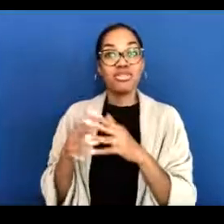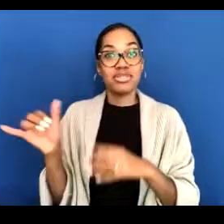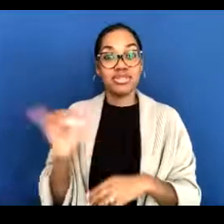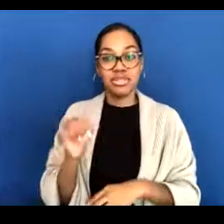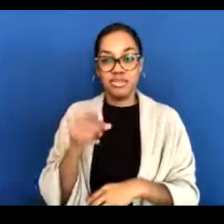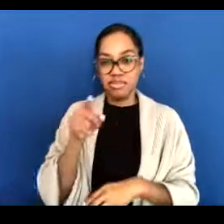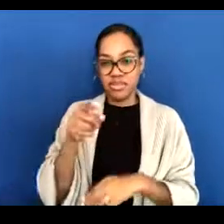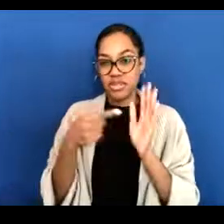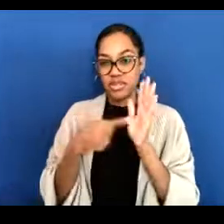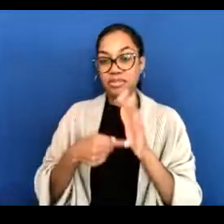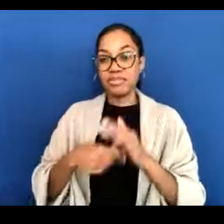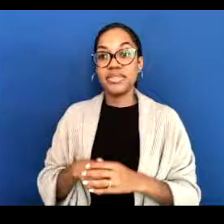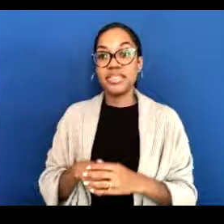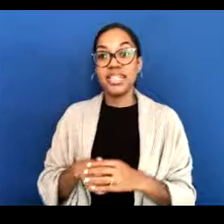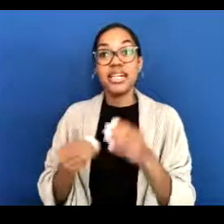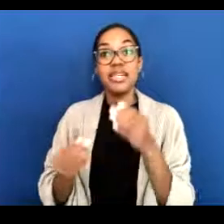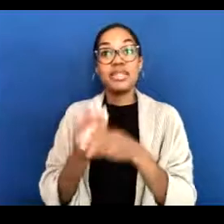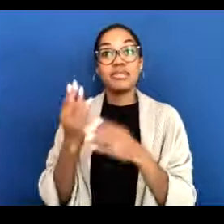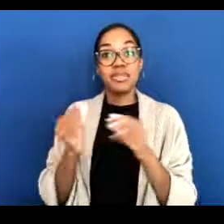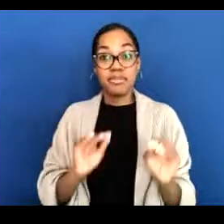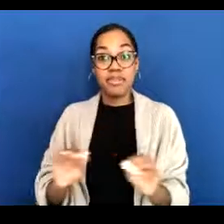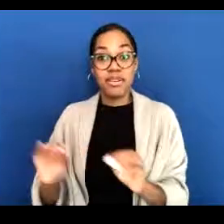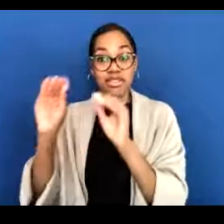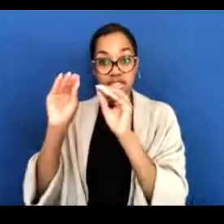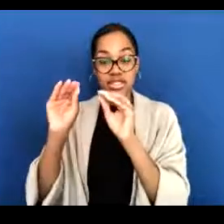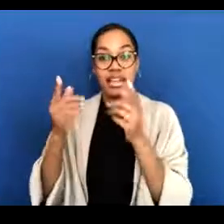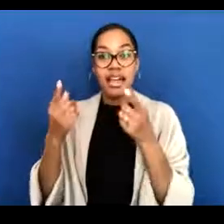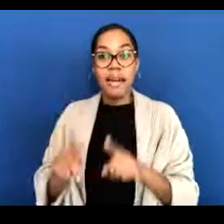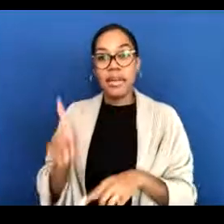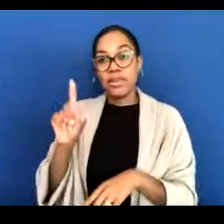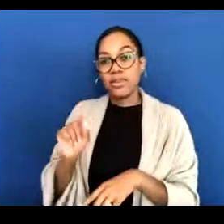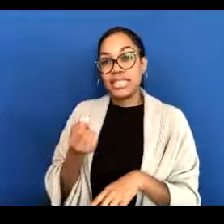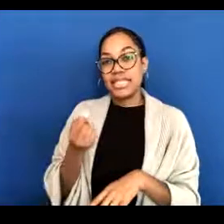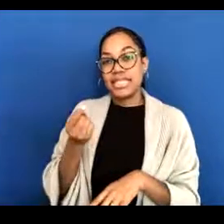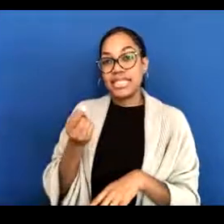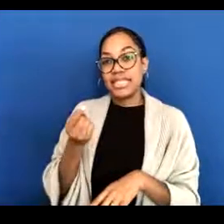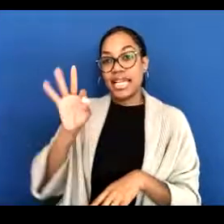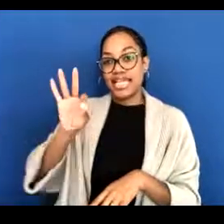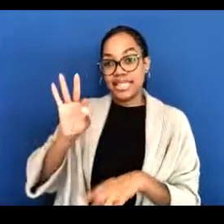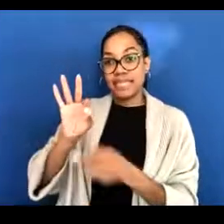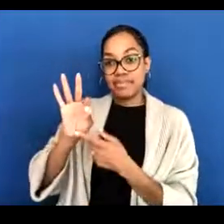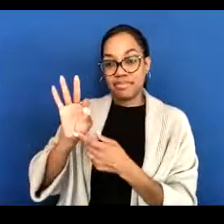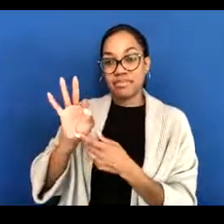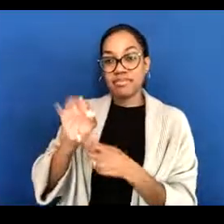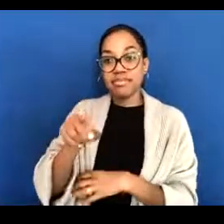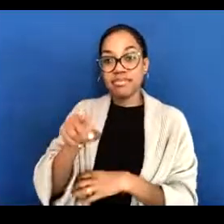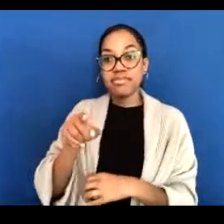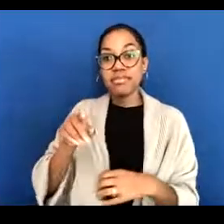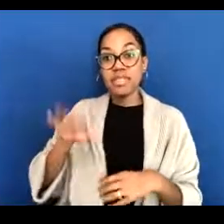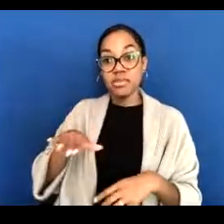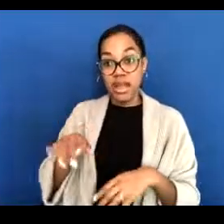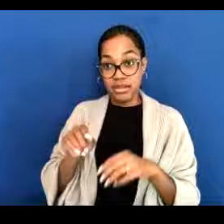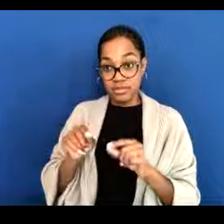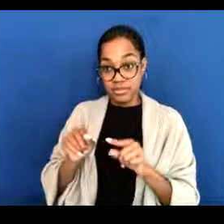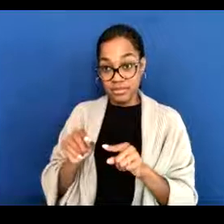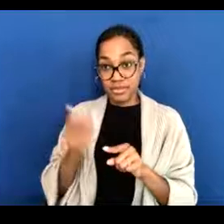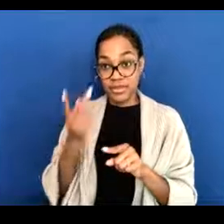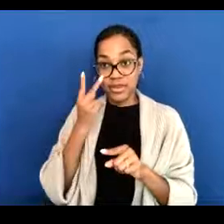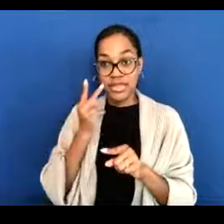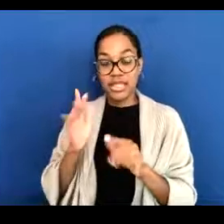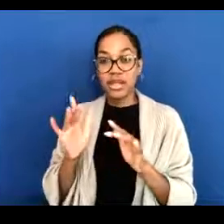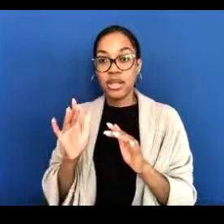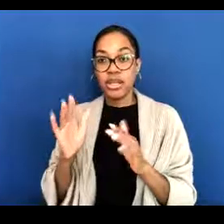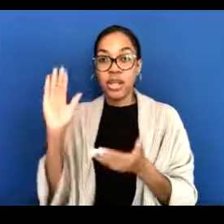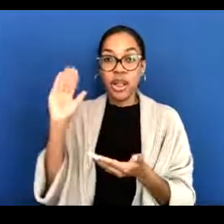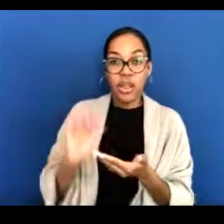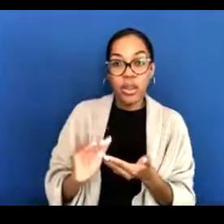a spring migration event back in 2019, where they're plotting on the map here from low, medium, and high levels what birds are